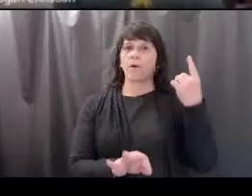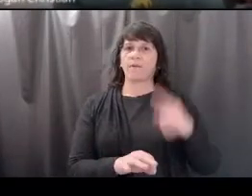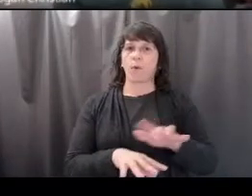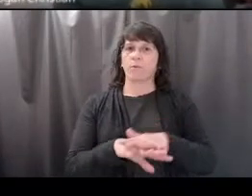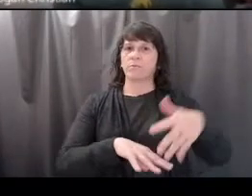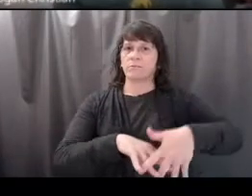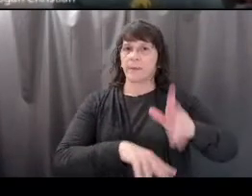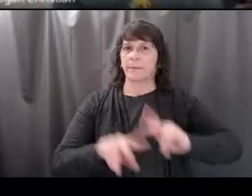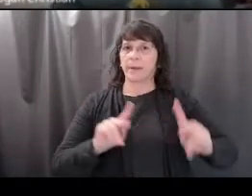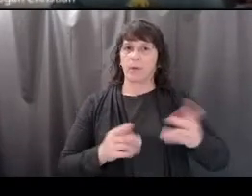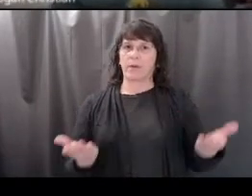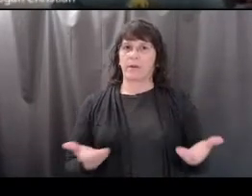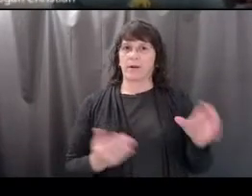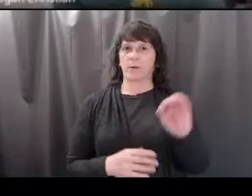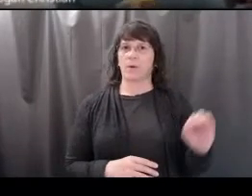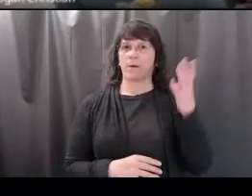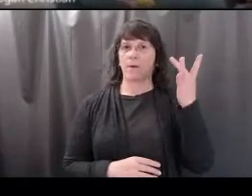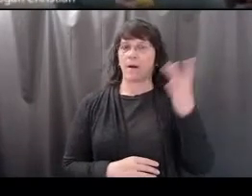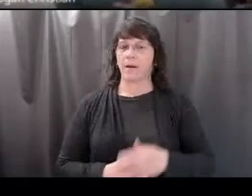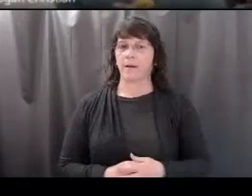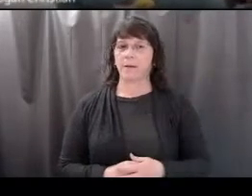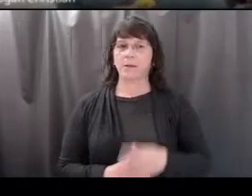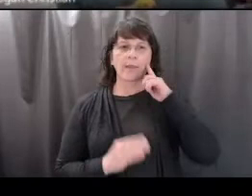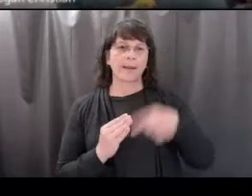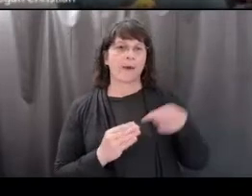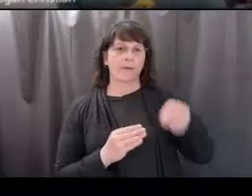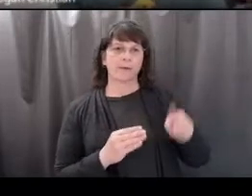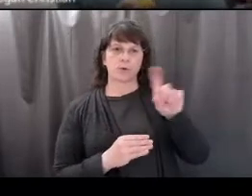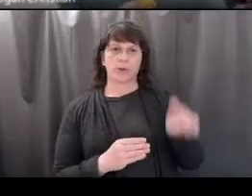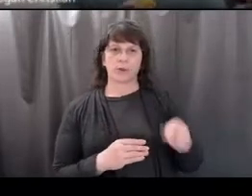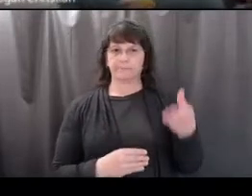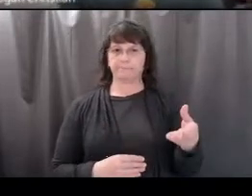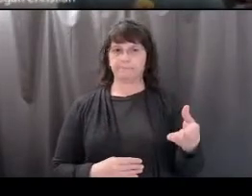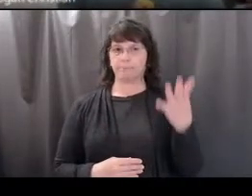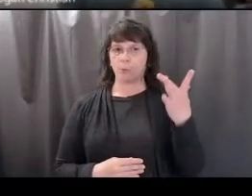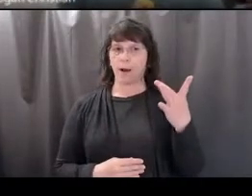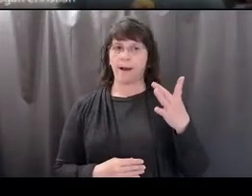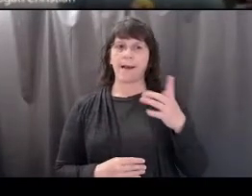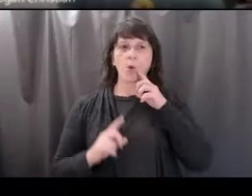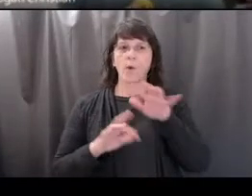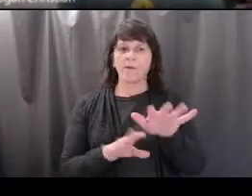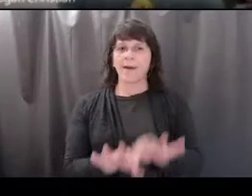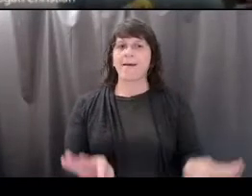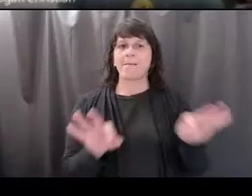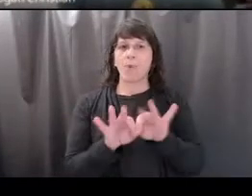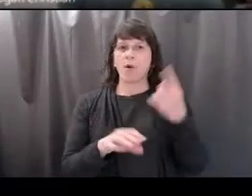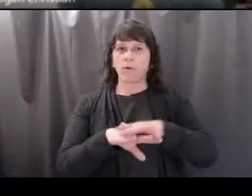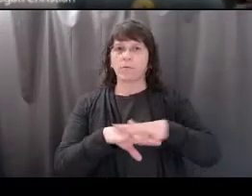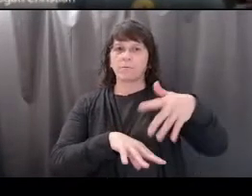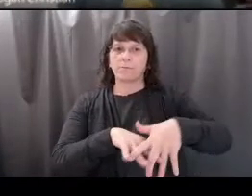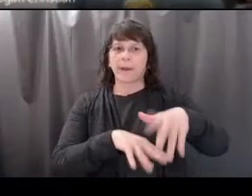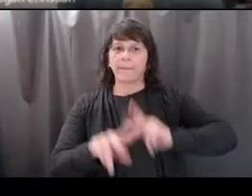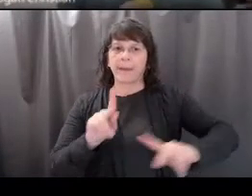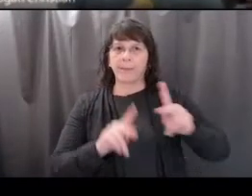indigenous people of this region. So think about this question on the slide. Why might rivers be important to the indigenous